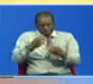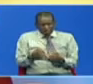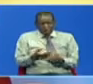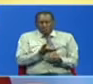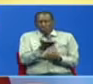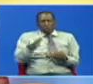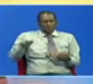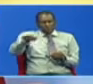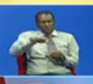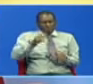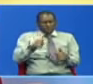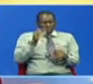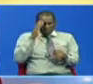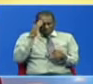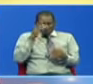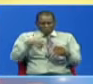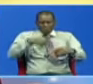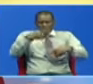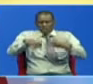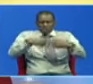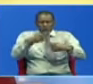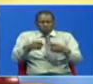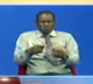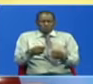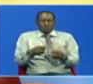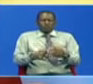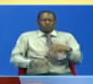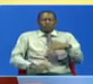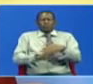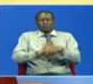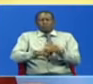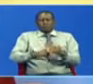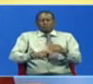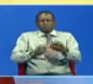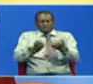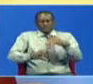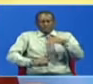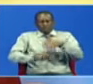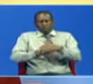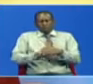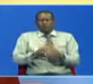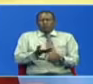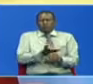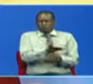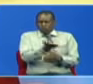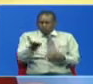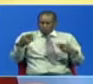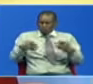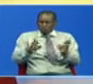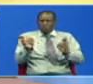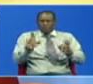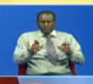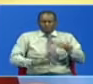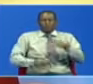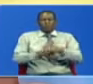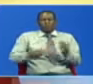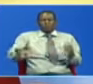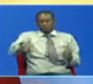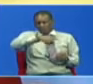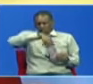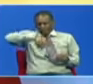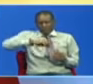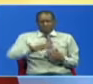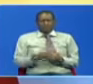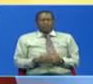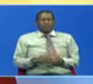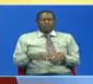areas that I think we're going to continuously need some level of support from all those who are ready to do that. And